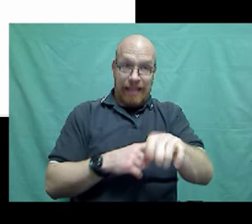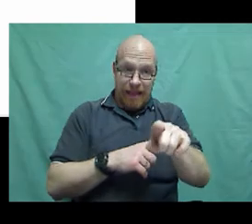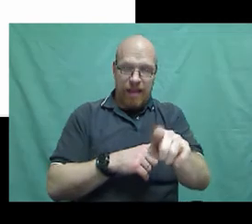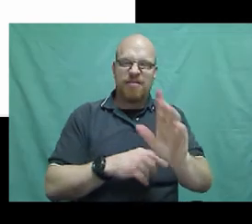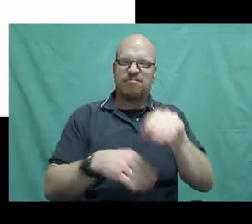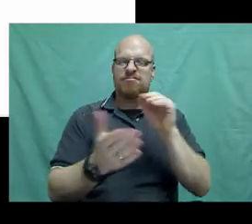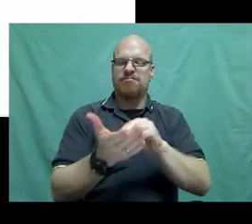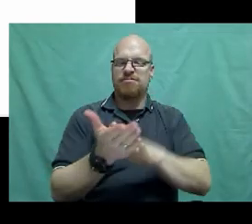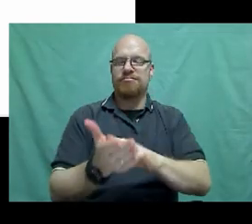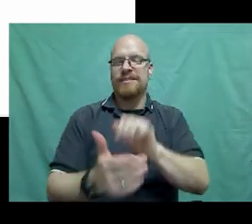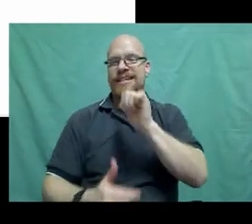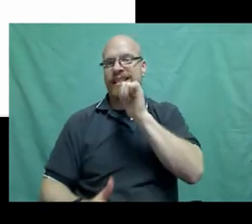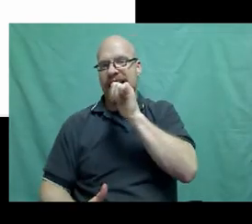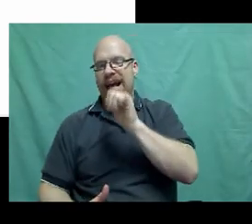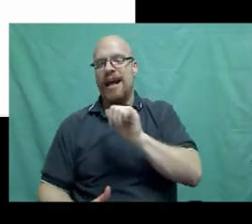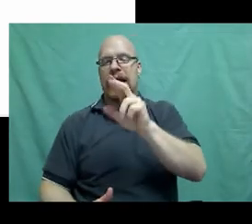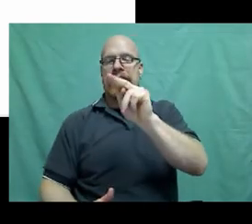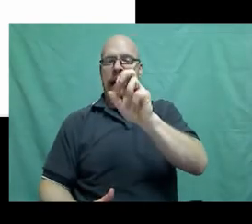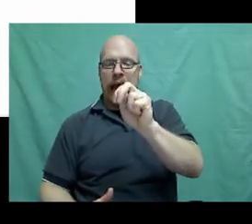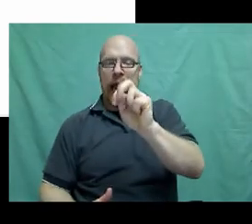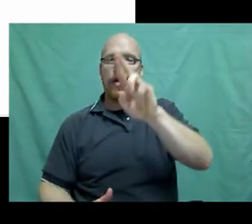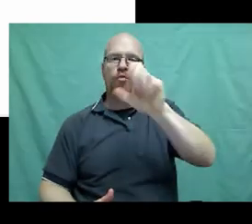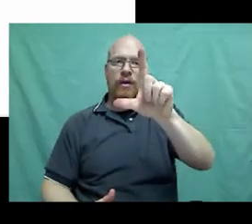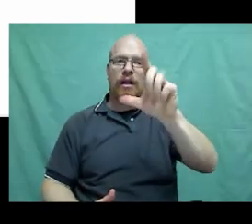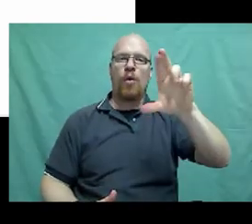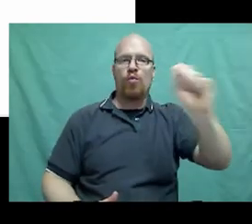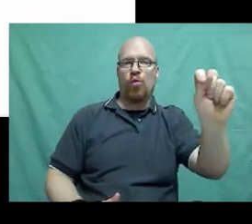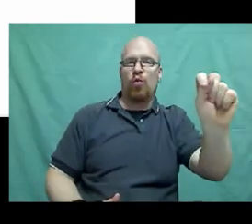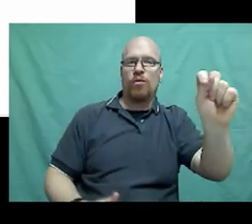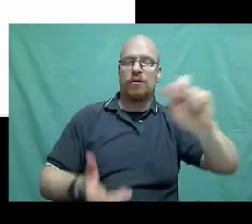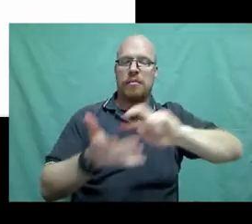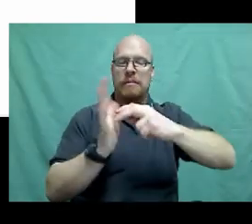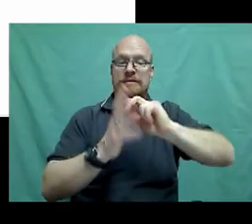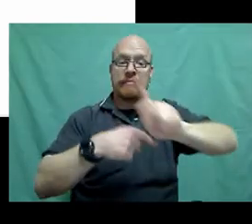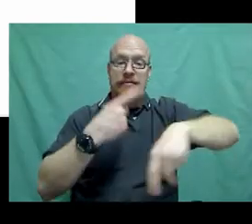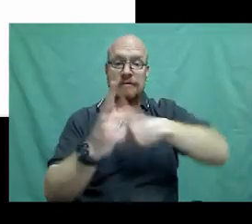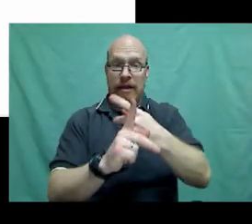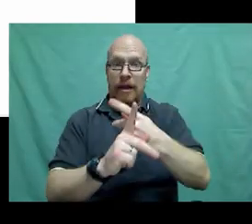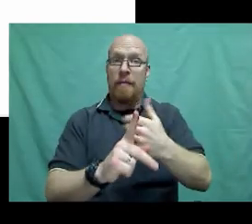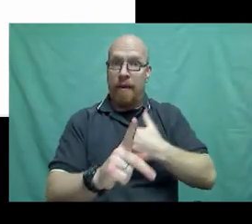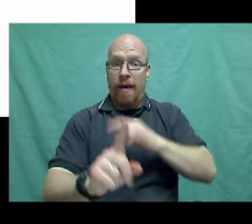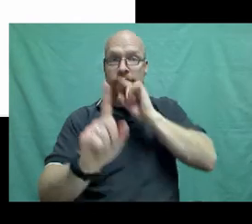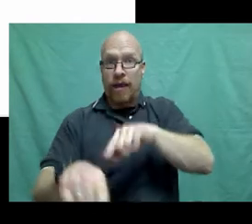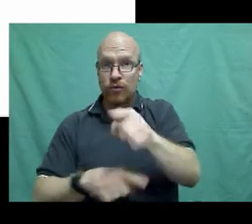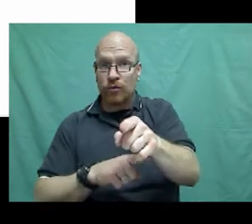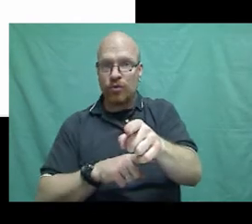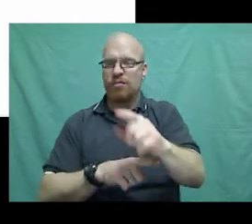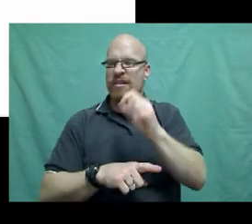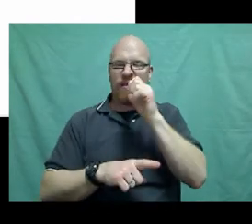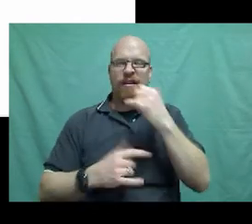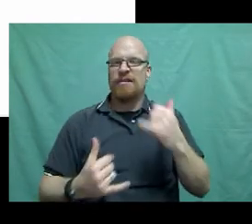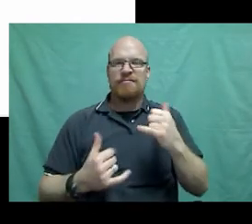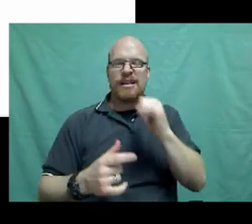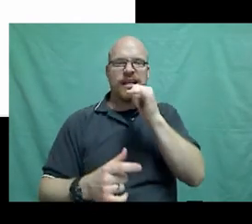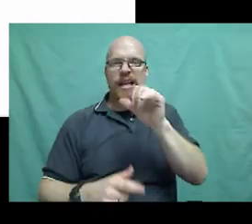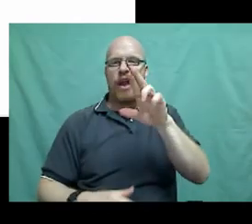If you see this, negative in the square root, you just automatically put down a non-real root, a complex number solution.